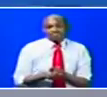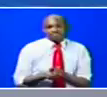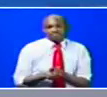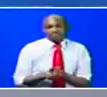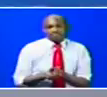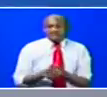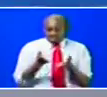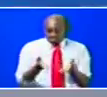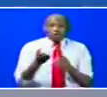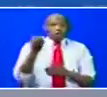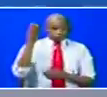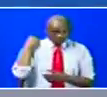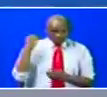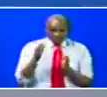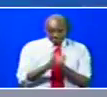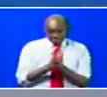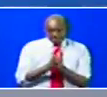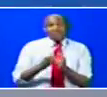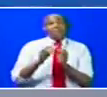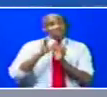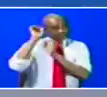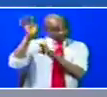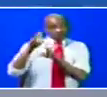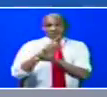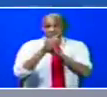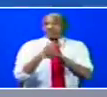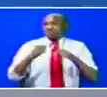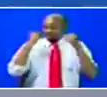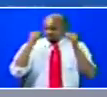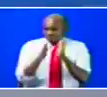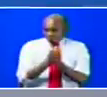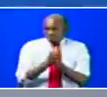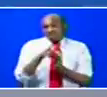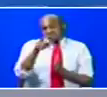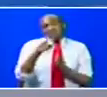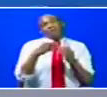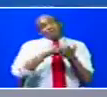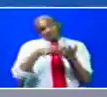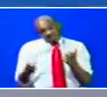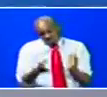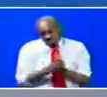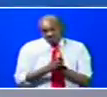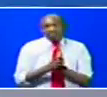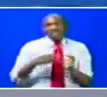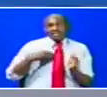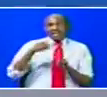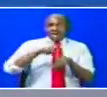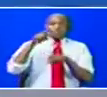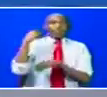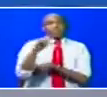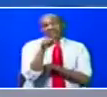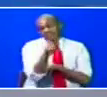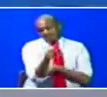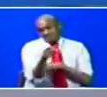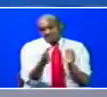And moving on, former Kikoska men basketball defending champions Kiambu County lost to Nakuru County in the preliminary rounds of